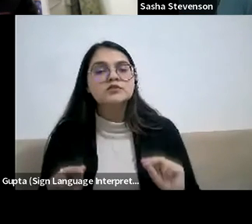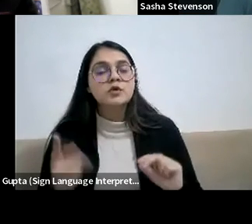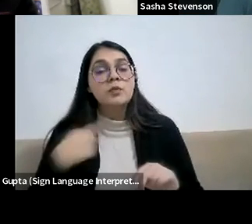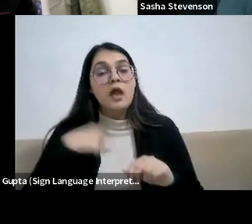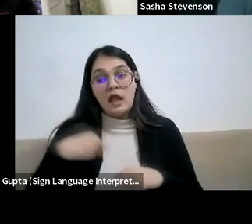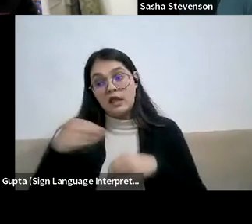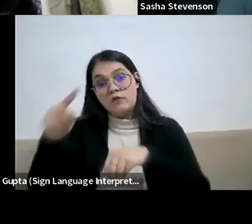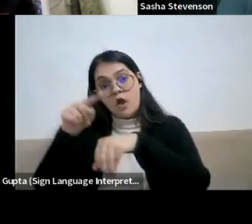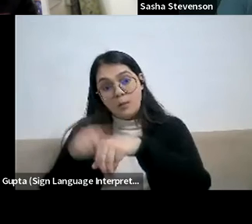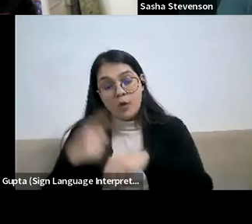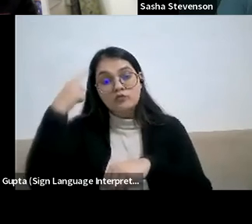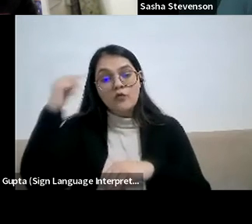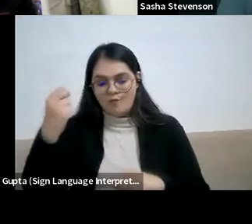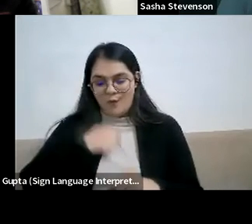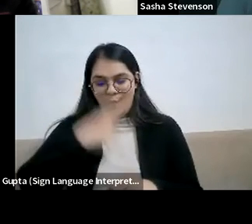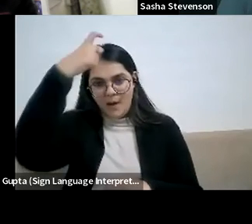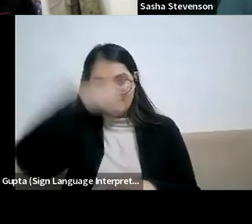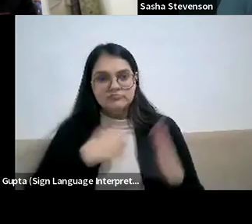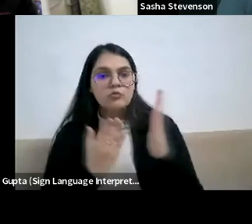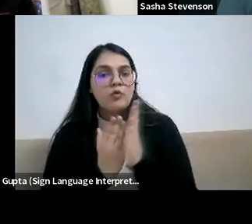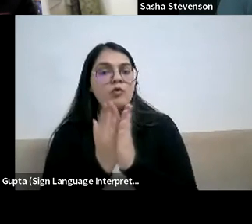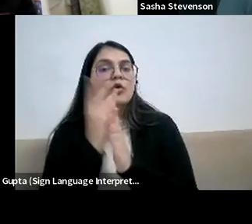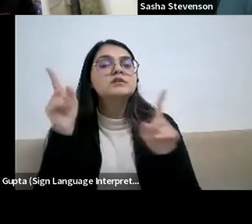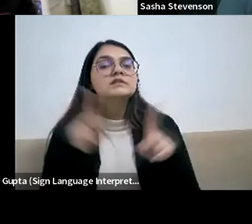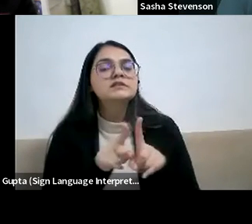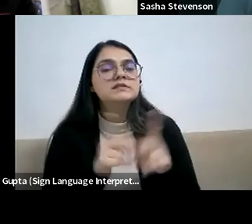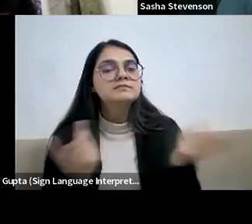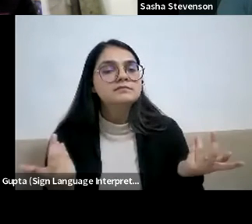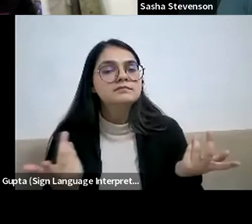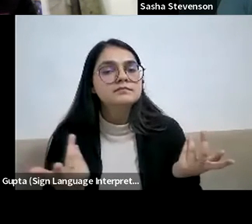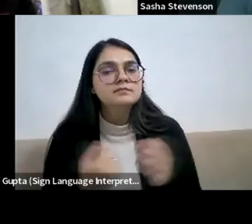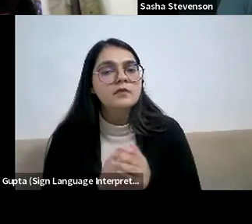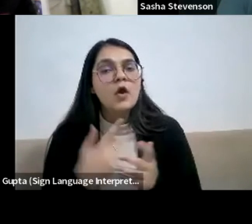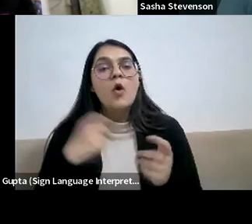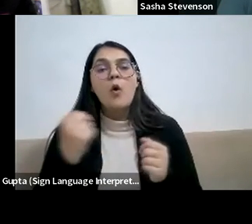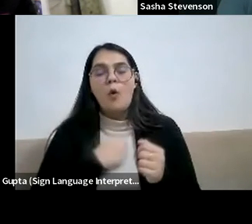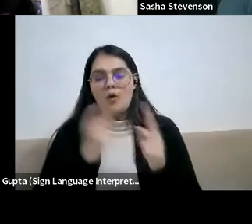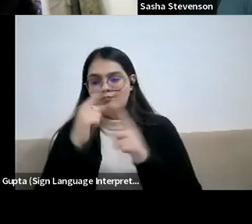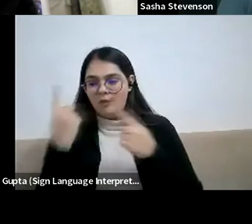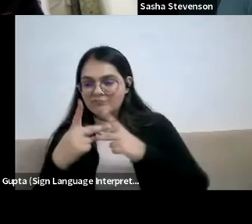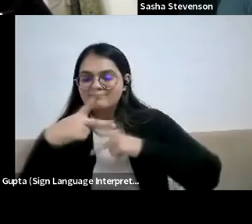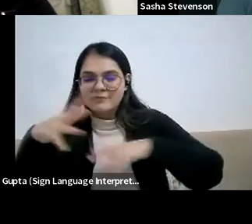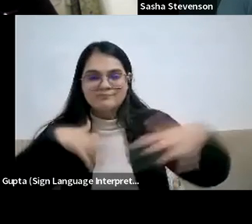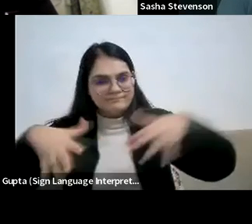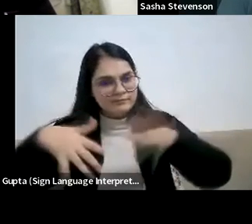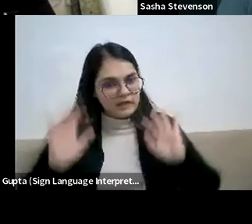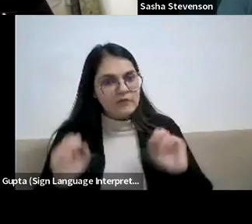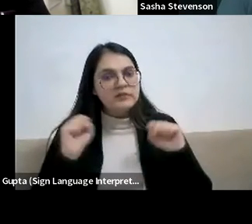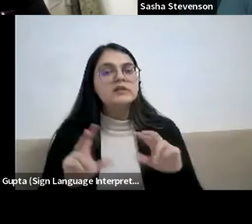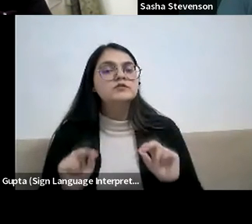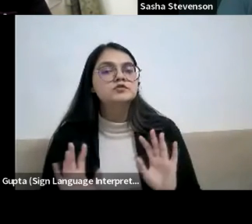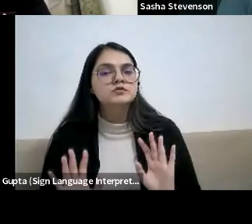to enhance your socio-economic and political mobility, right? For example,